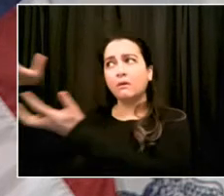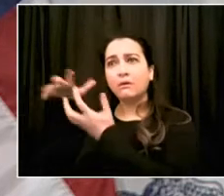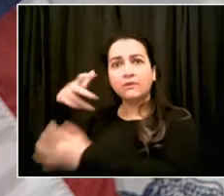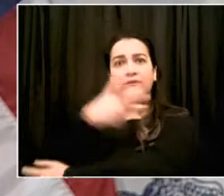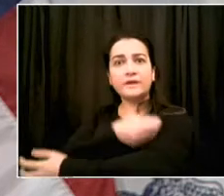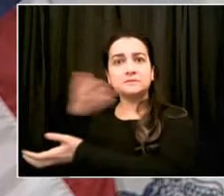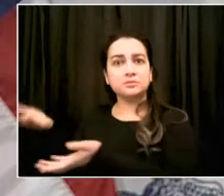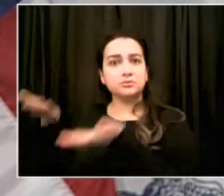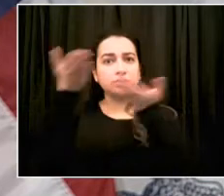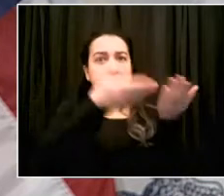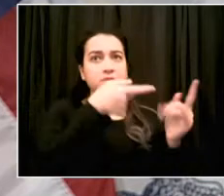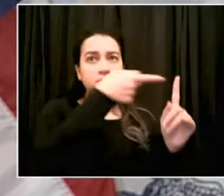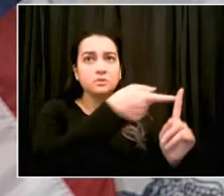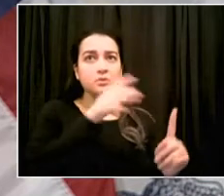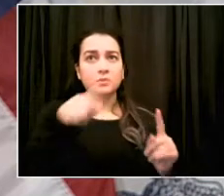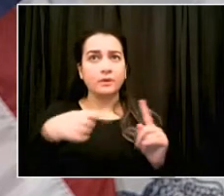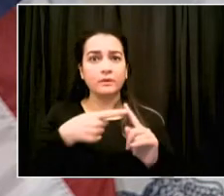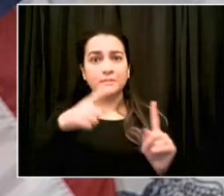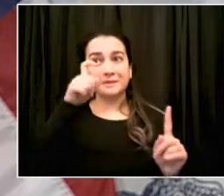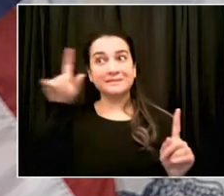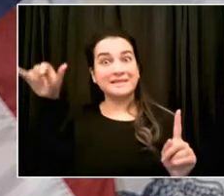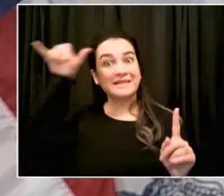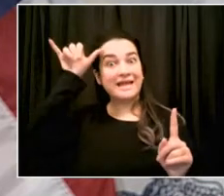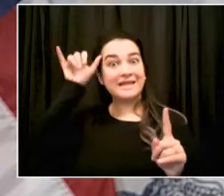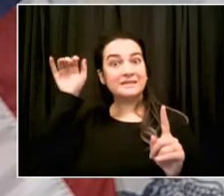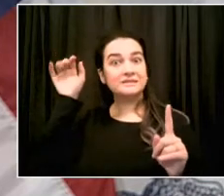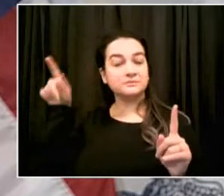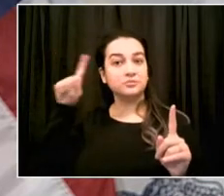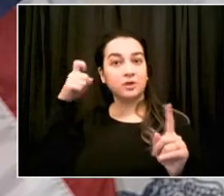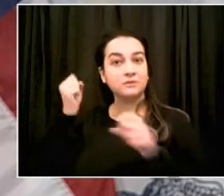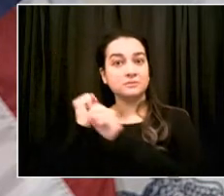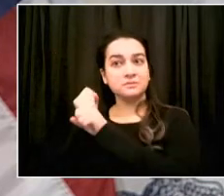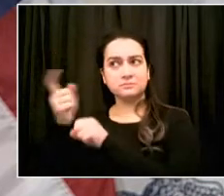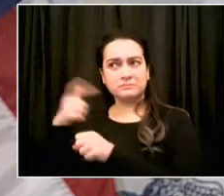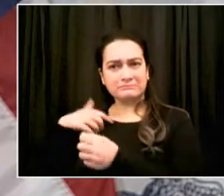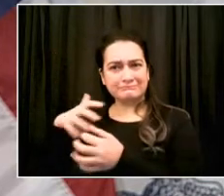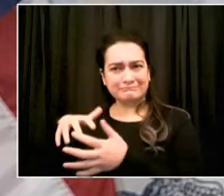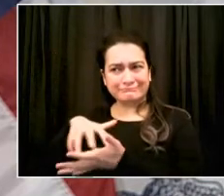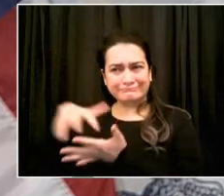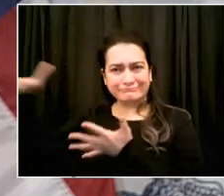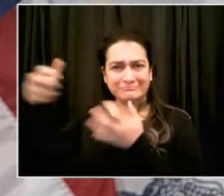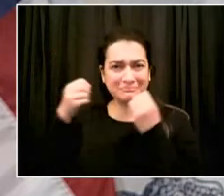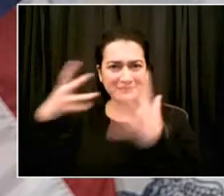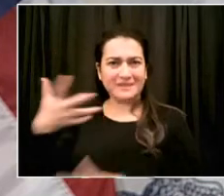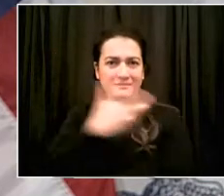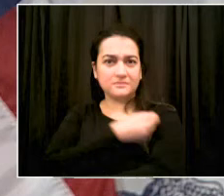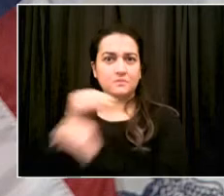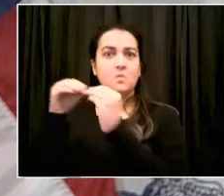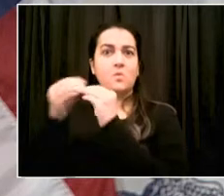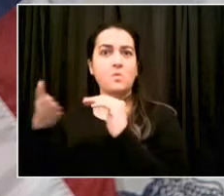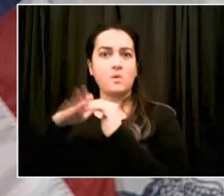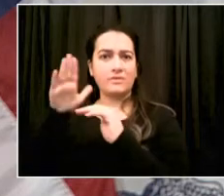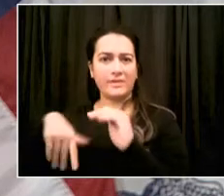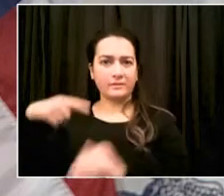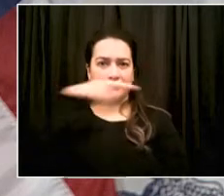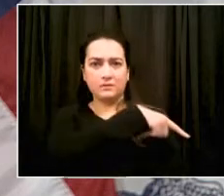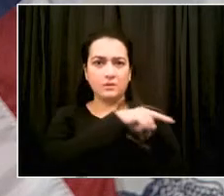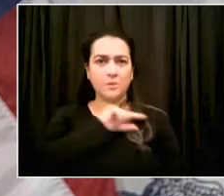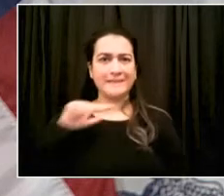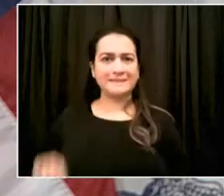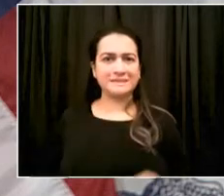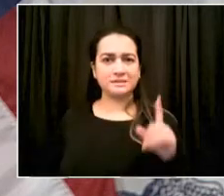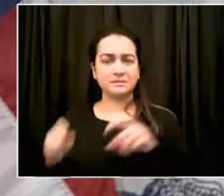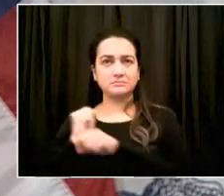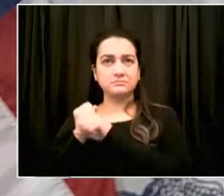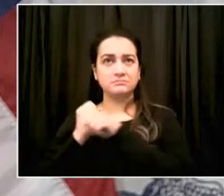That specific plan for Yankee Stadium was one developed with the state. I want to see more vaccine shifted, of course,